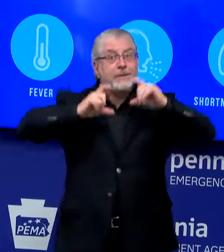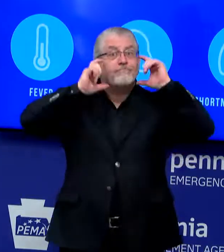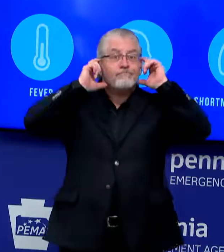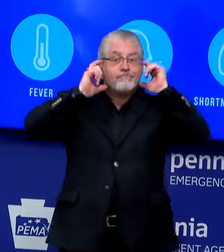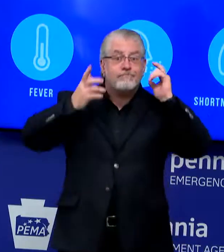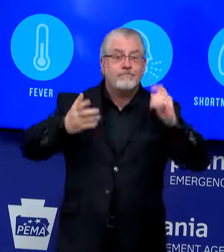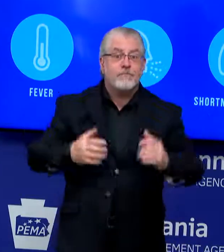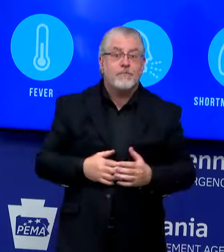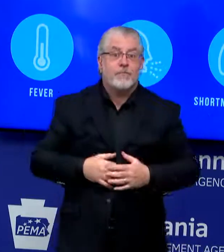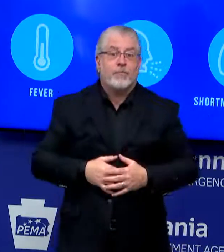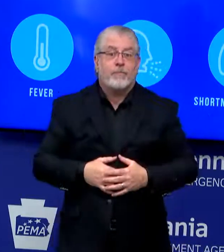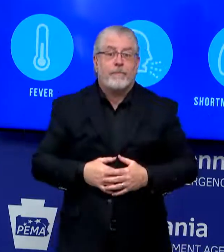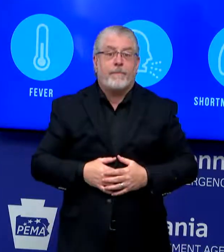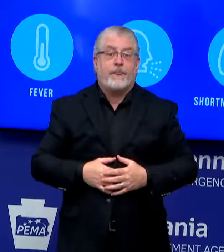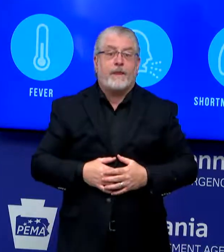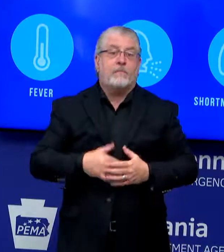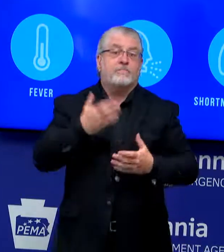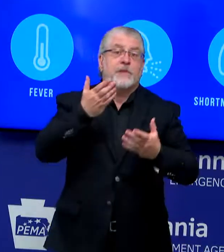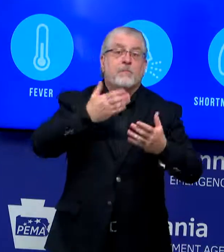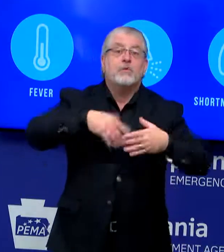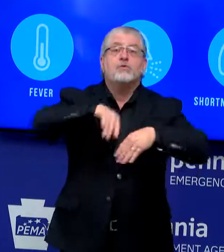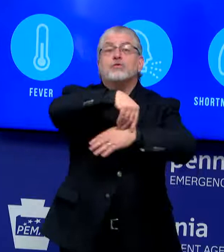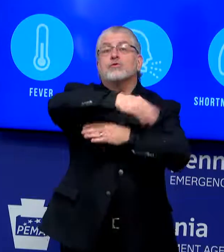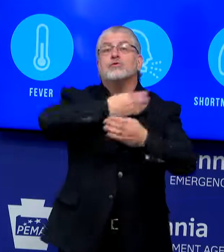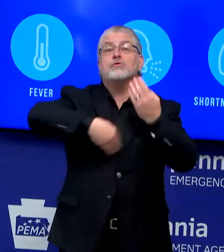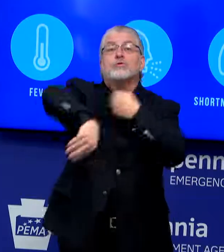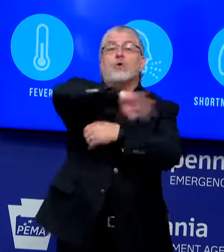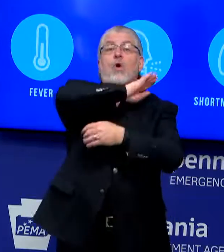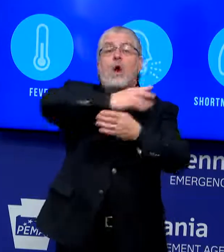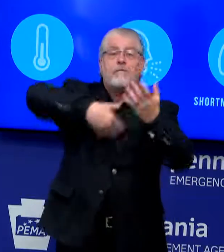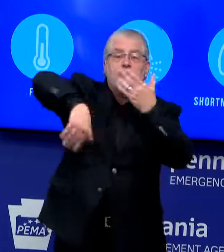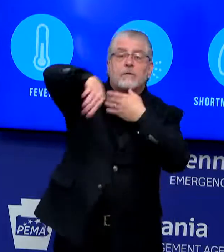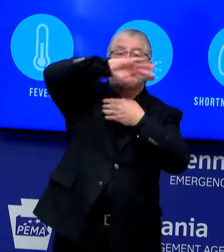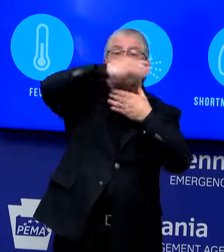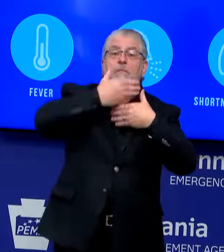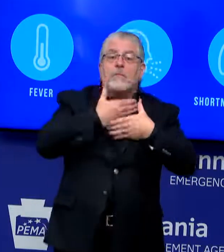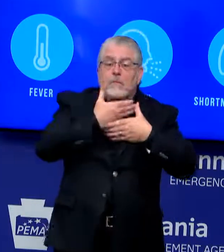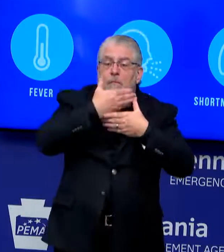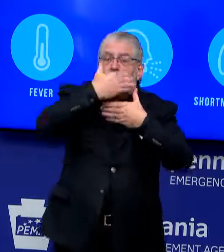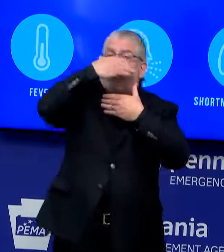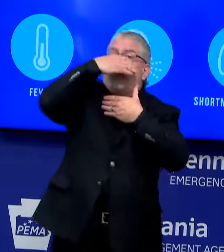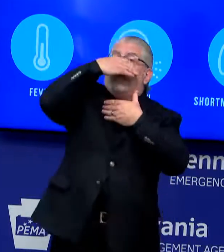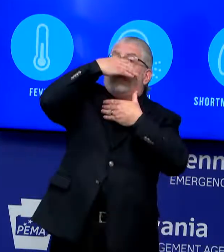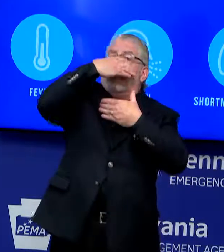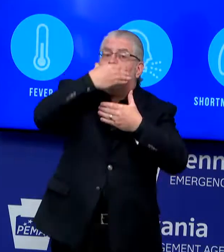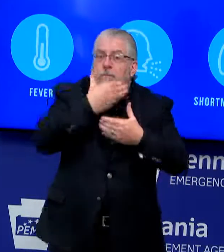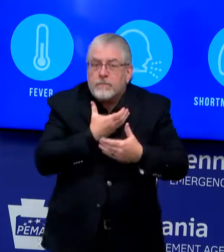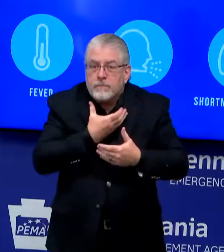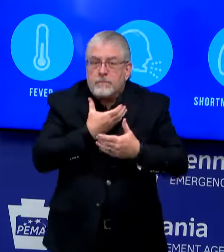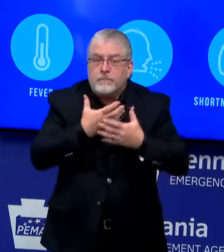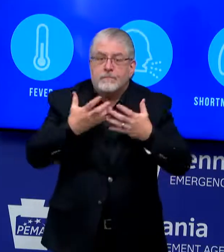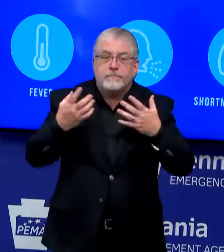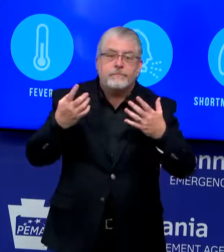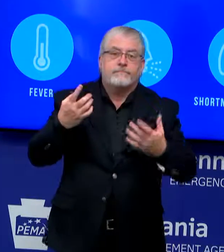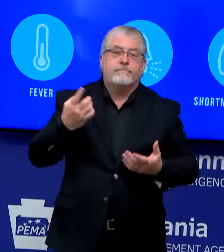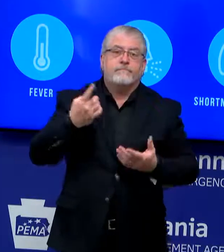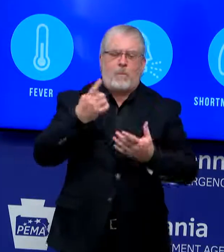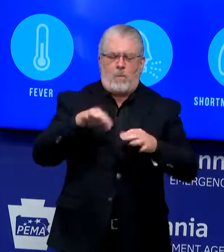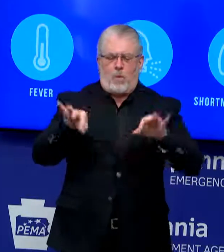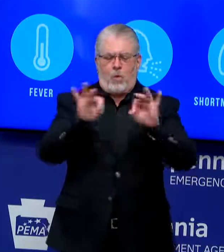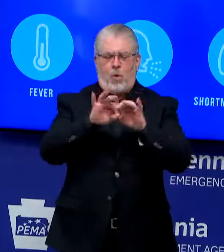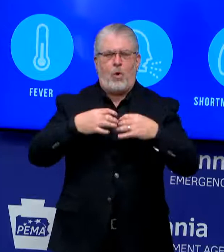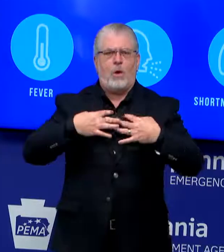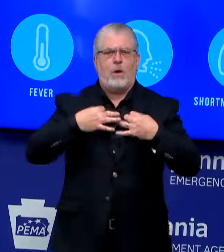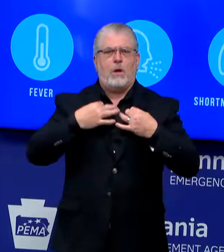an acceptable alternative. So I think the cloth masks that the governor was speaking about are probably the best, but